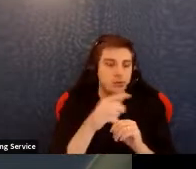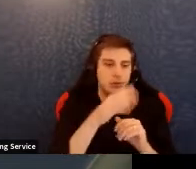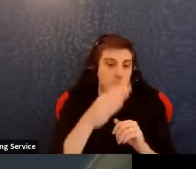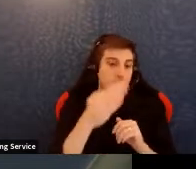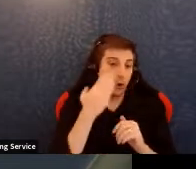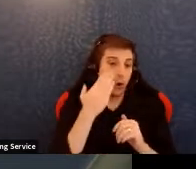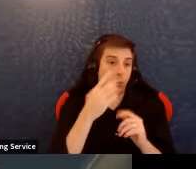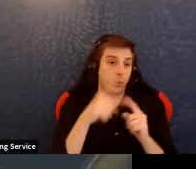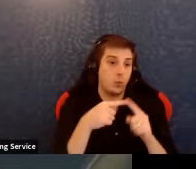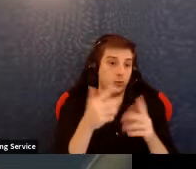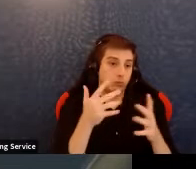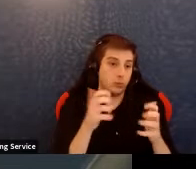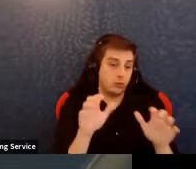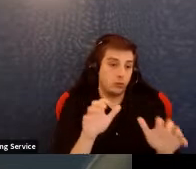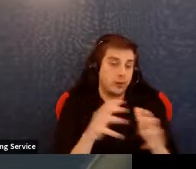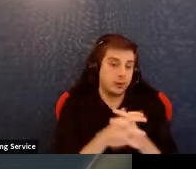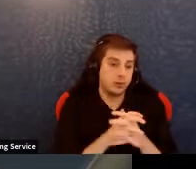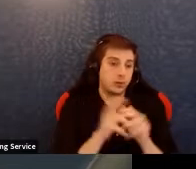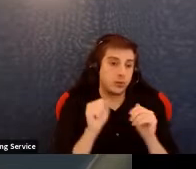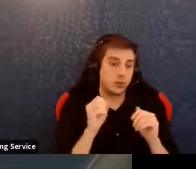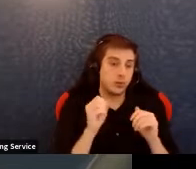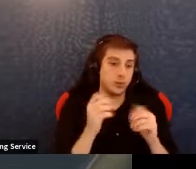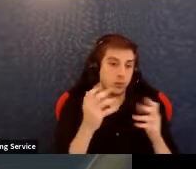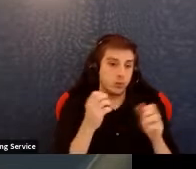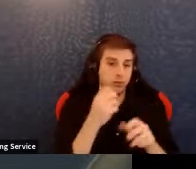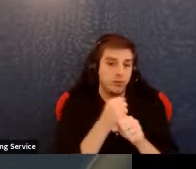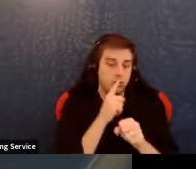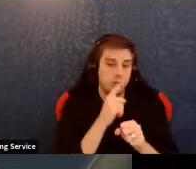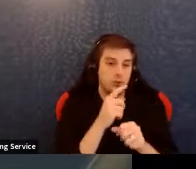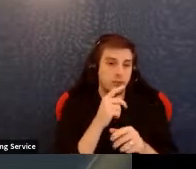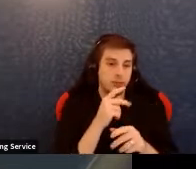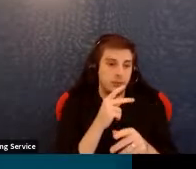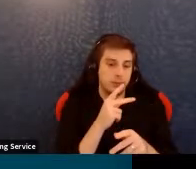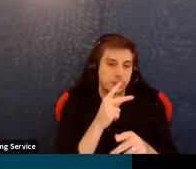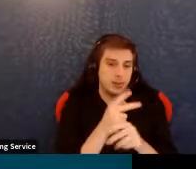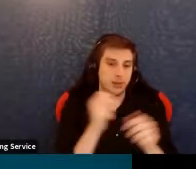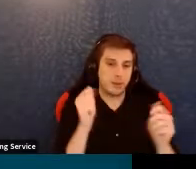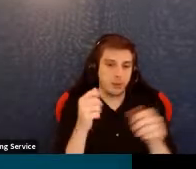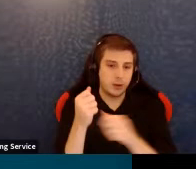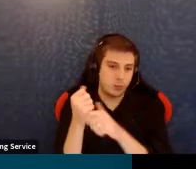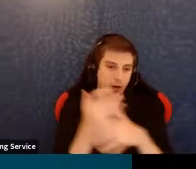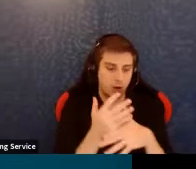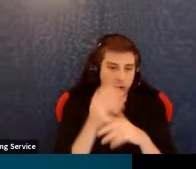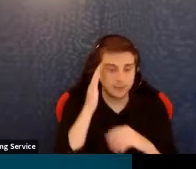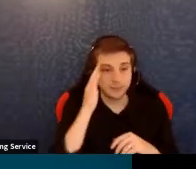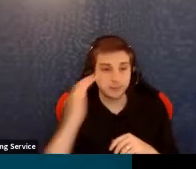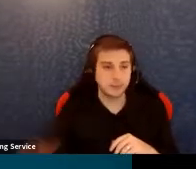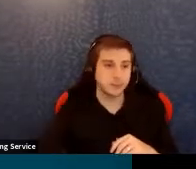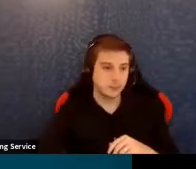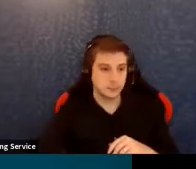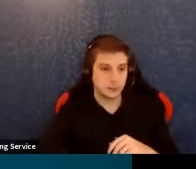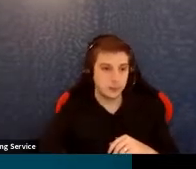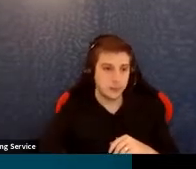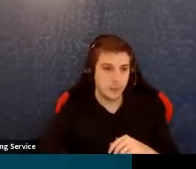might actually want to do that. And so we'd like to keep everyone prepared. So to finish up this morning's